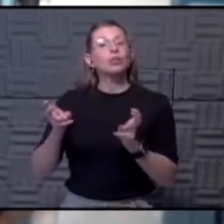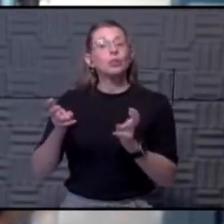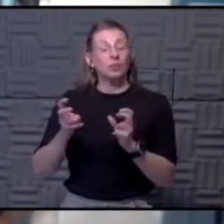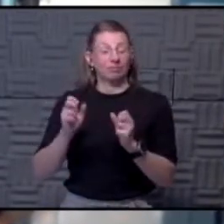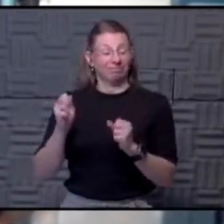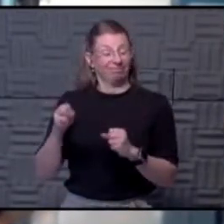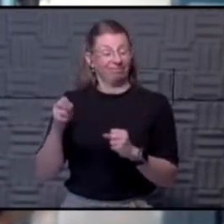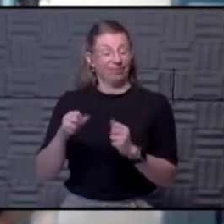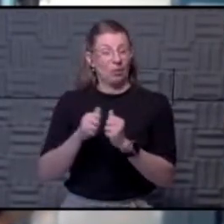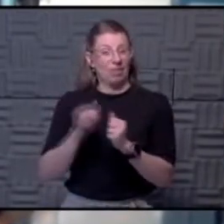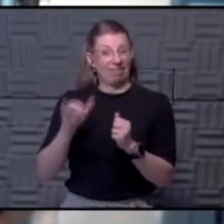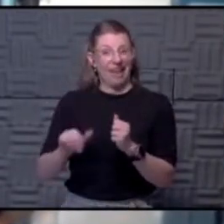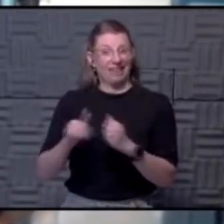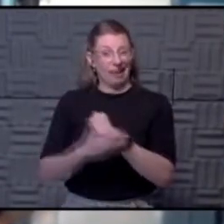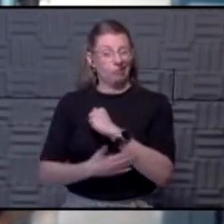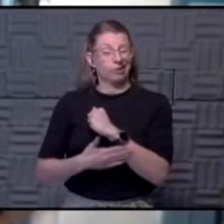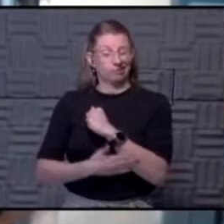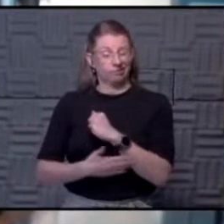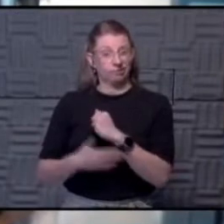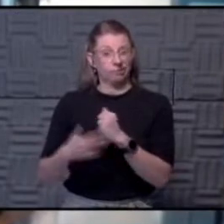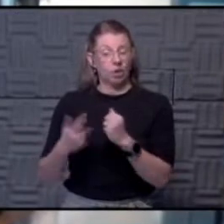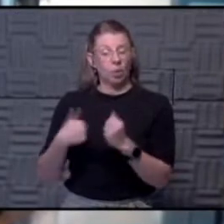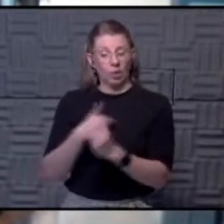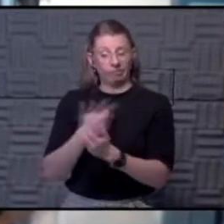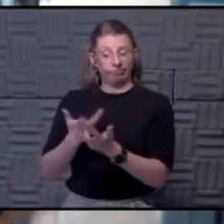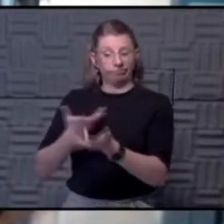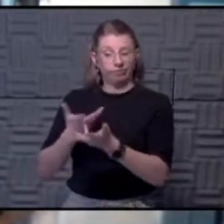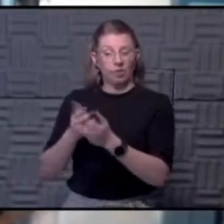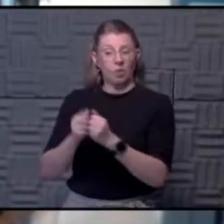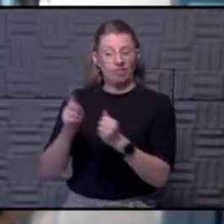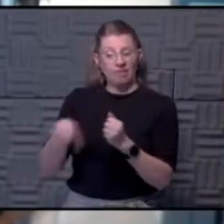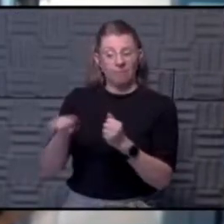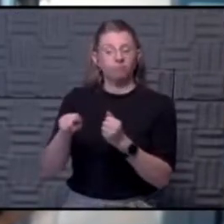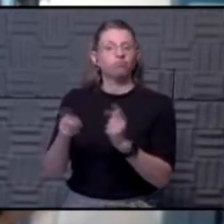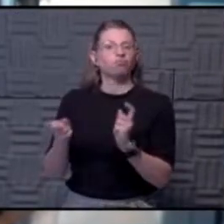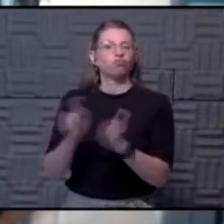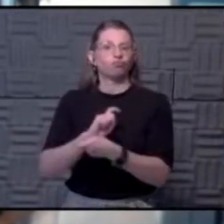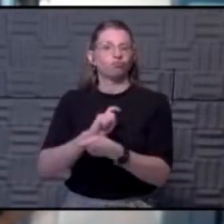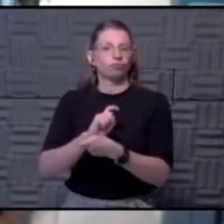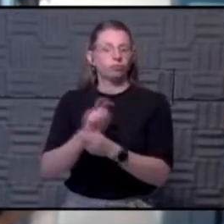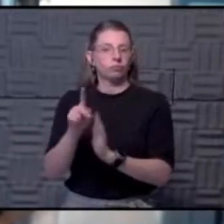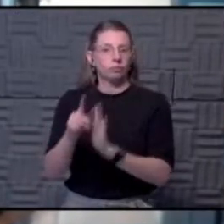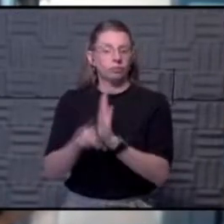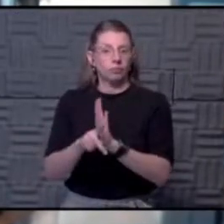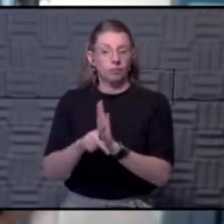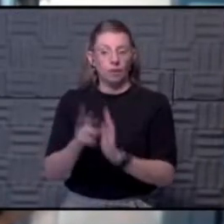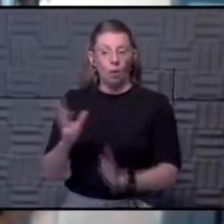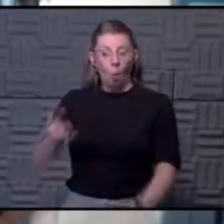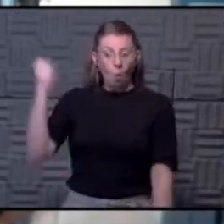the county, we talked with them and they changed. We did not withhold